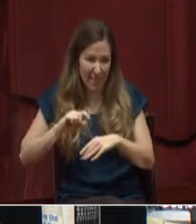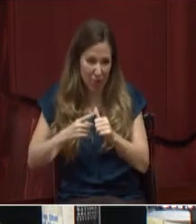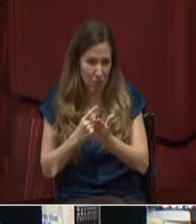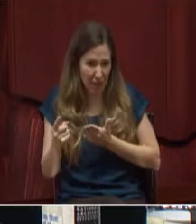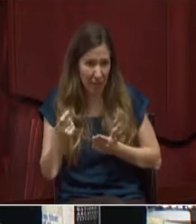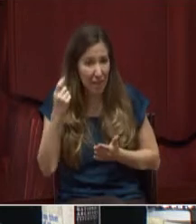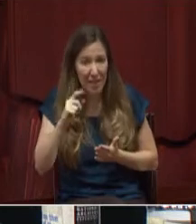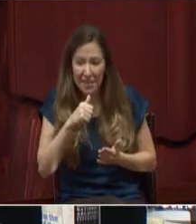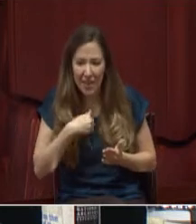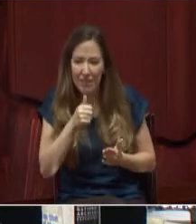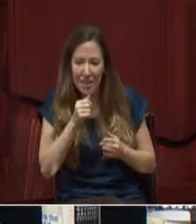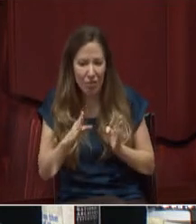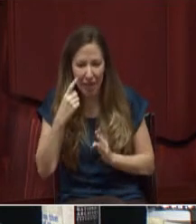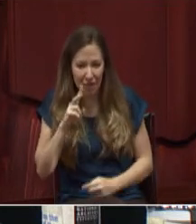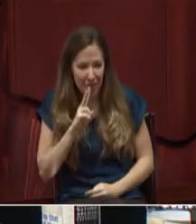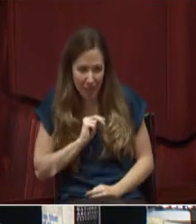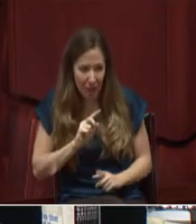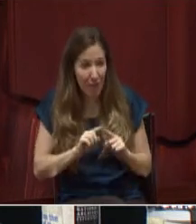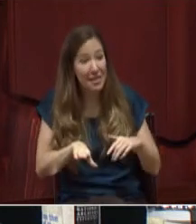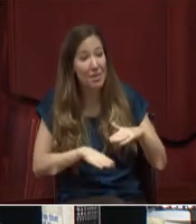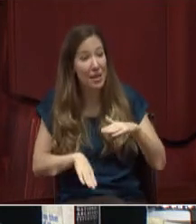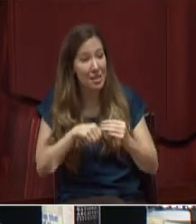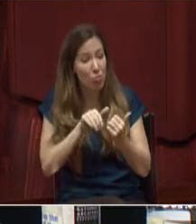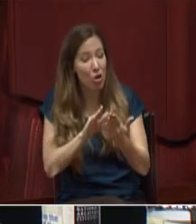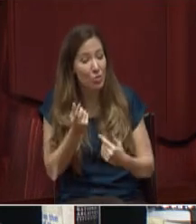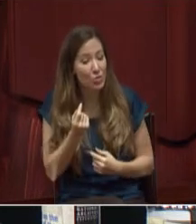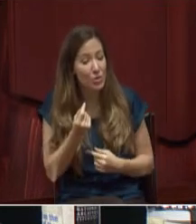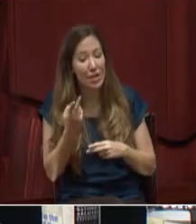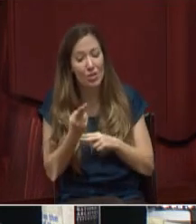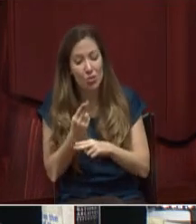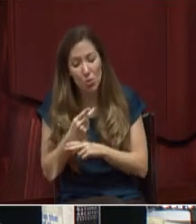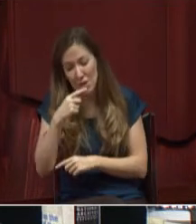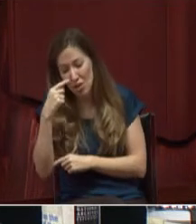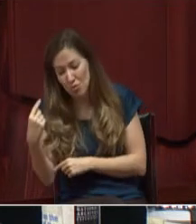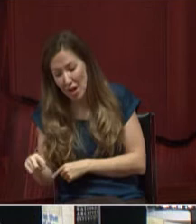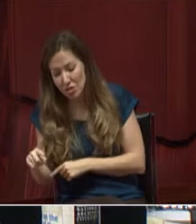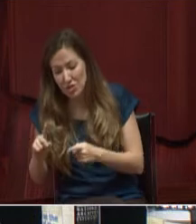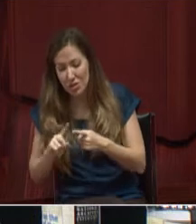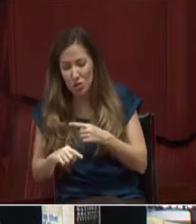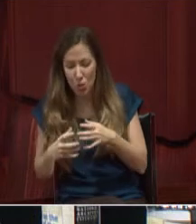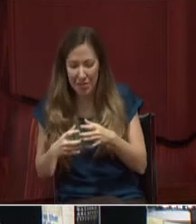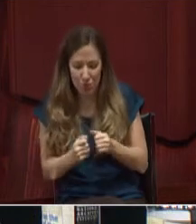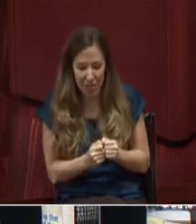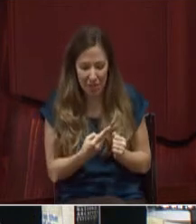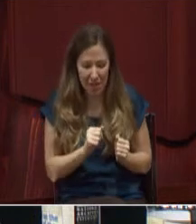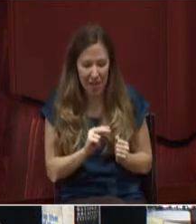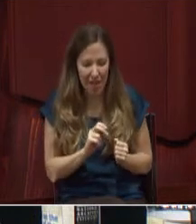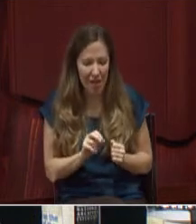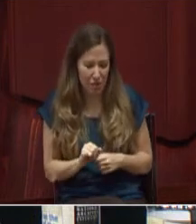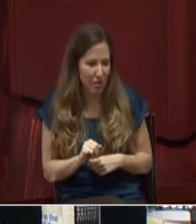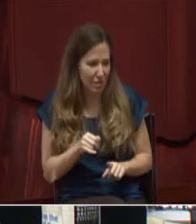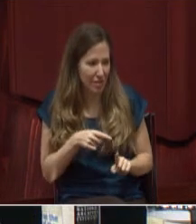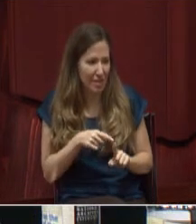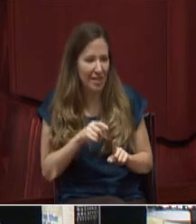have a secret plan for Vietnam, but his basic approach was to use the Russians to squeeze Hanoi. So that was what he meant